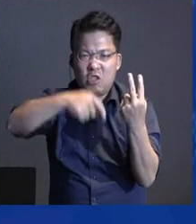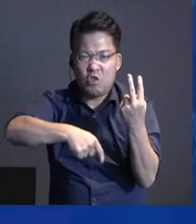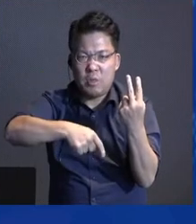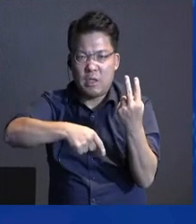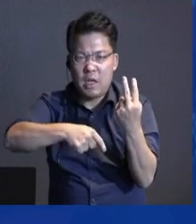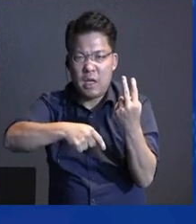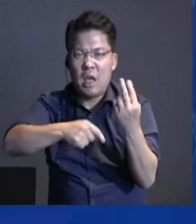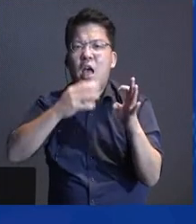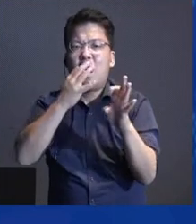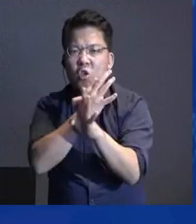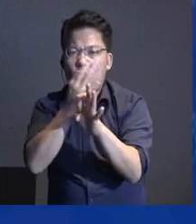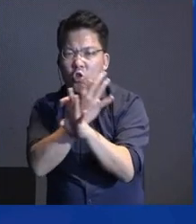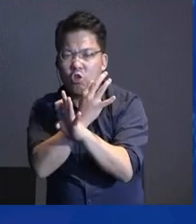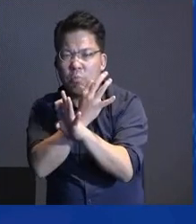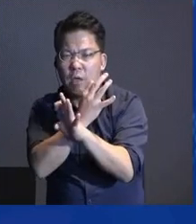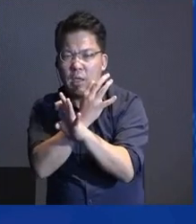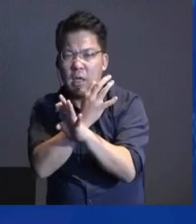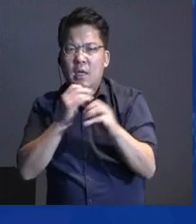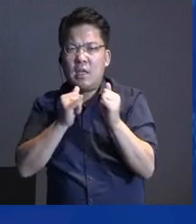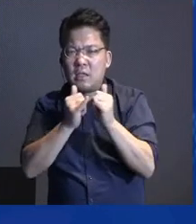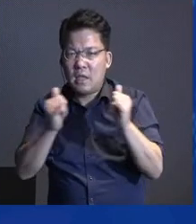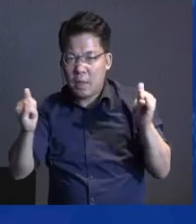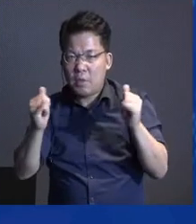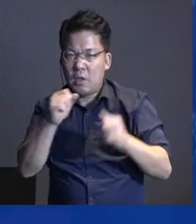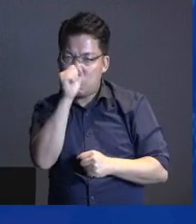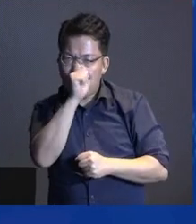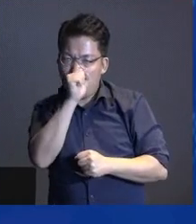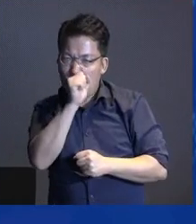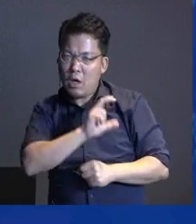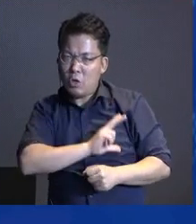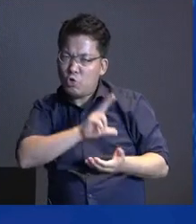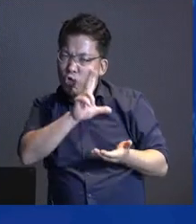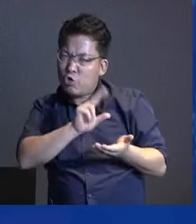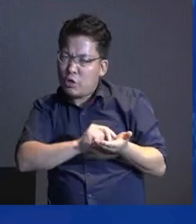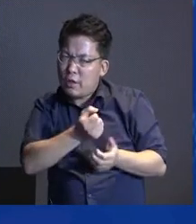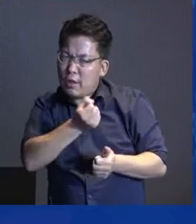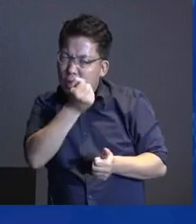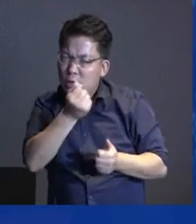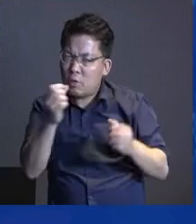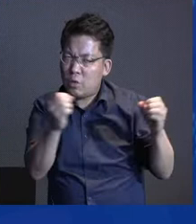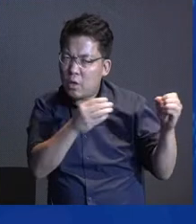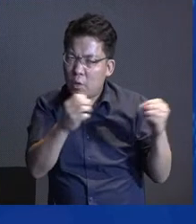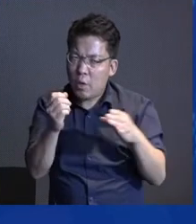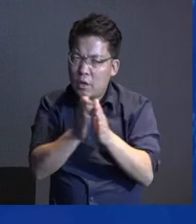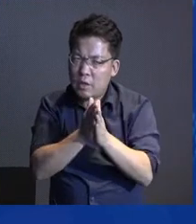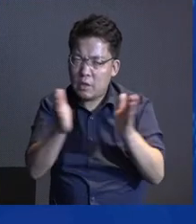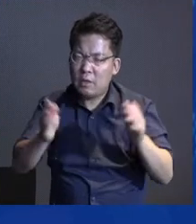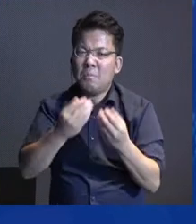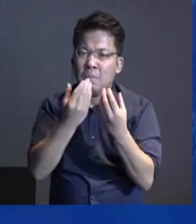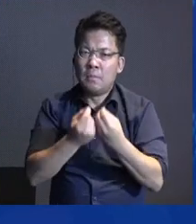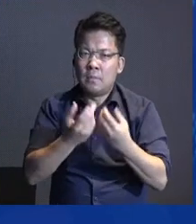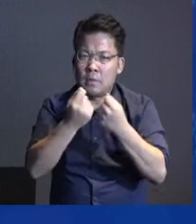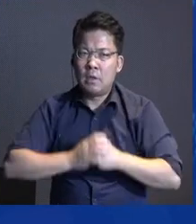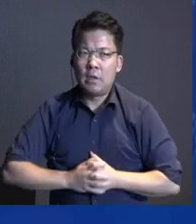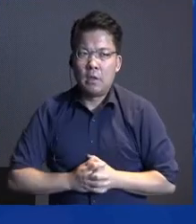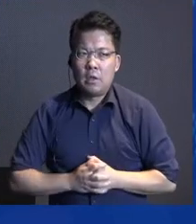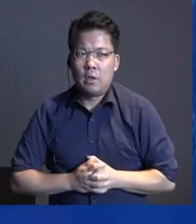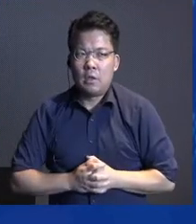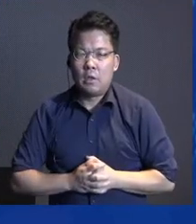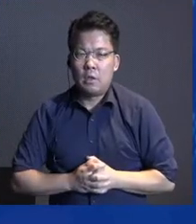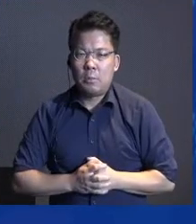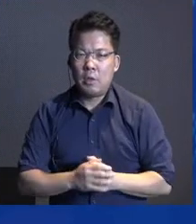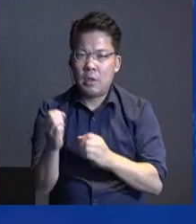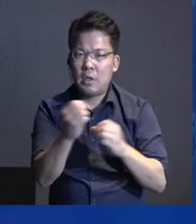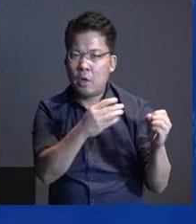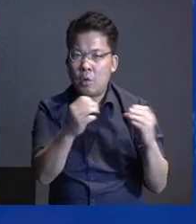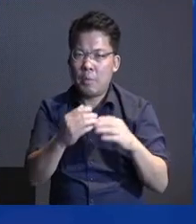you often start with one topic and then while chatting and exchanging you end up with